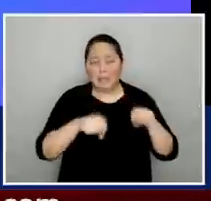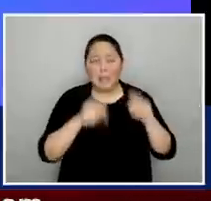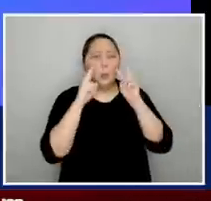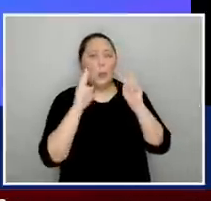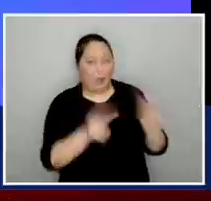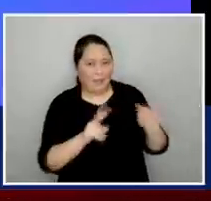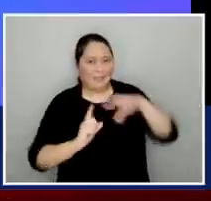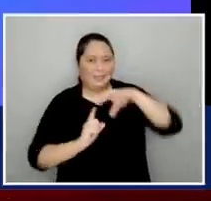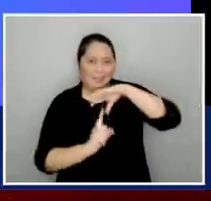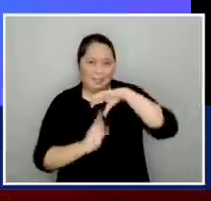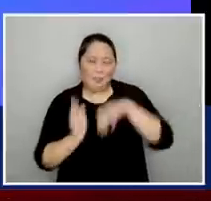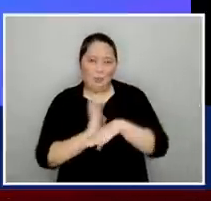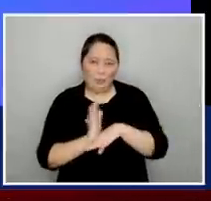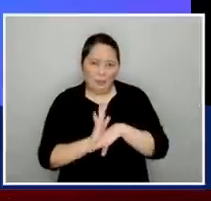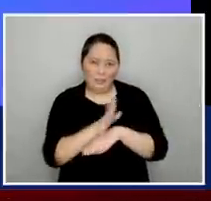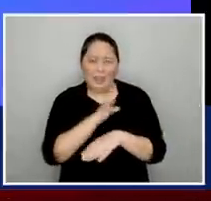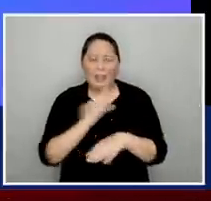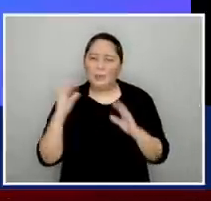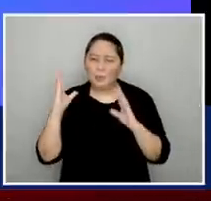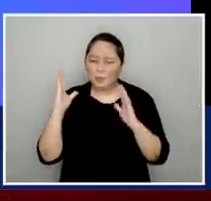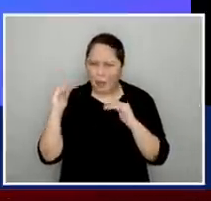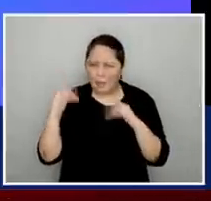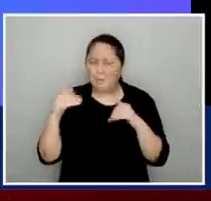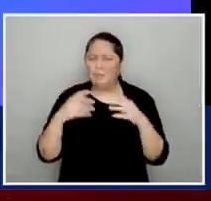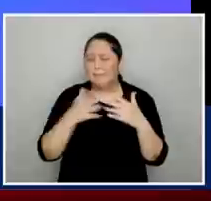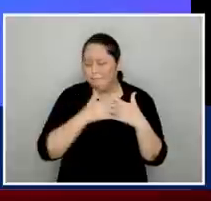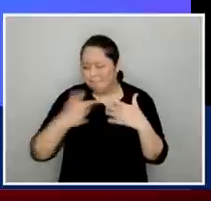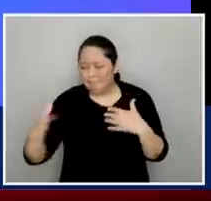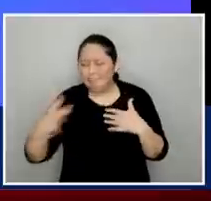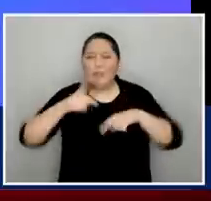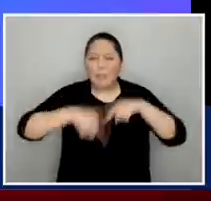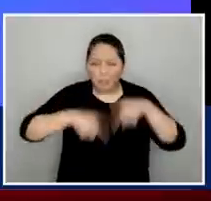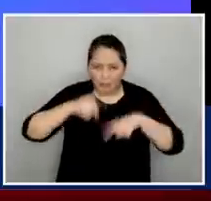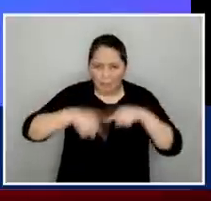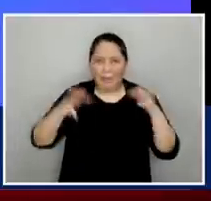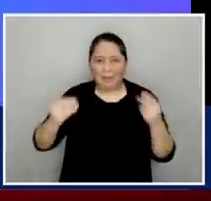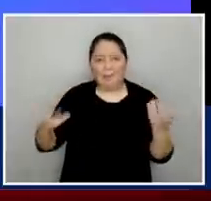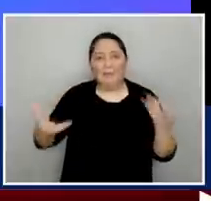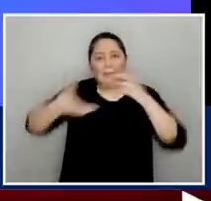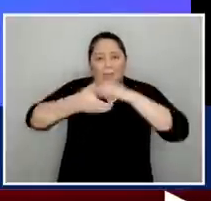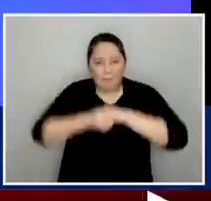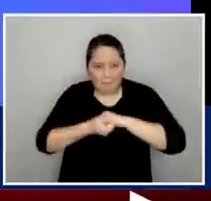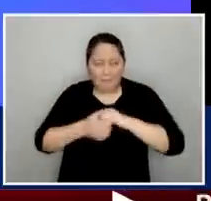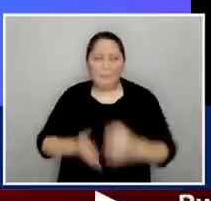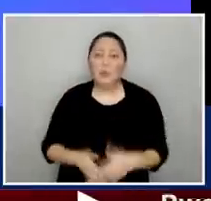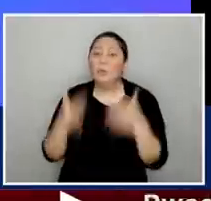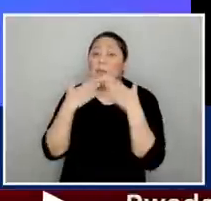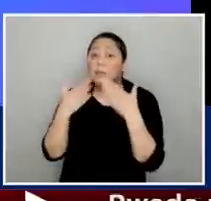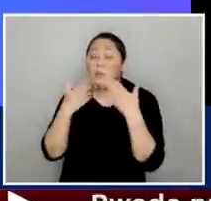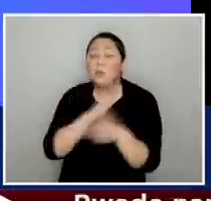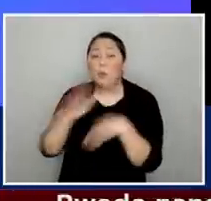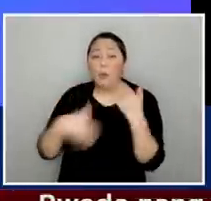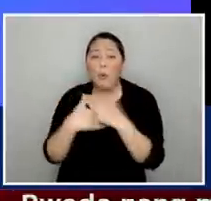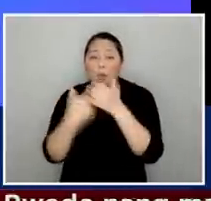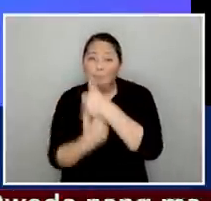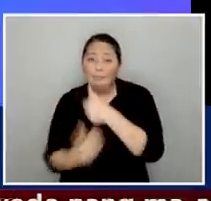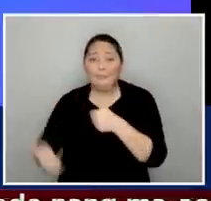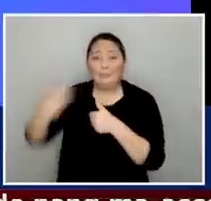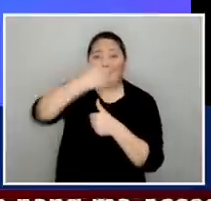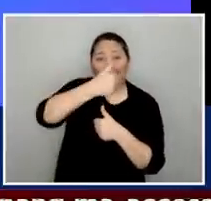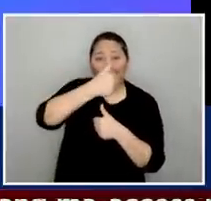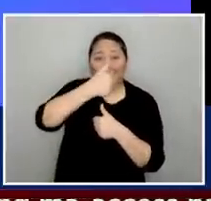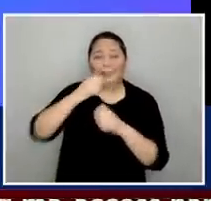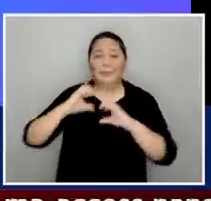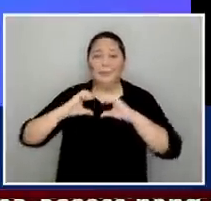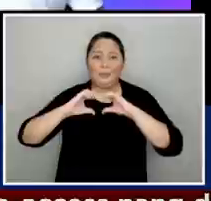industry. Maraming salamat, Chairman Gozon, Jimmy, Annette, Philip, Joey, Joel, and all our other friends at GMA who have